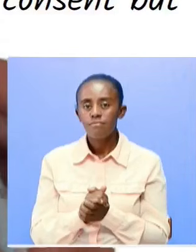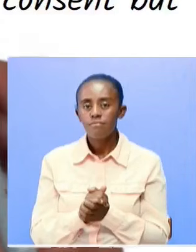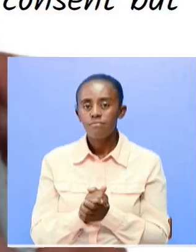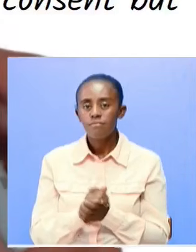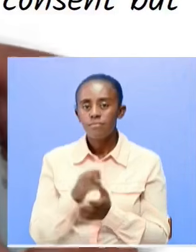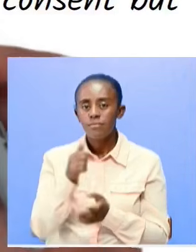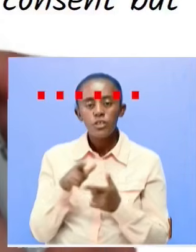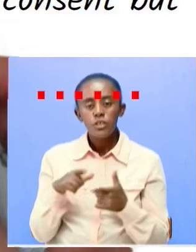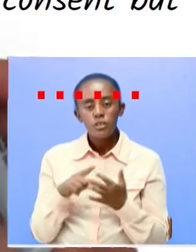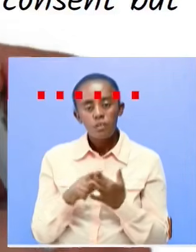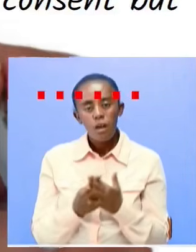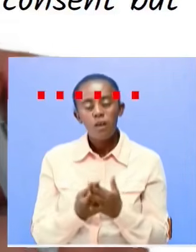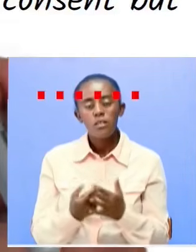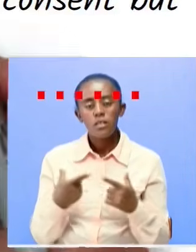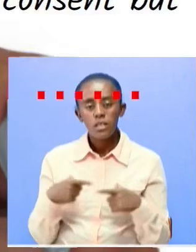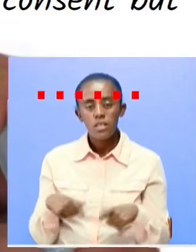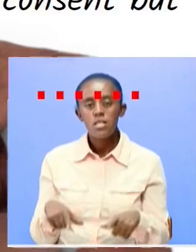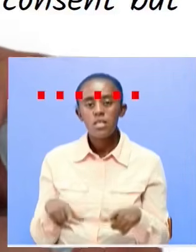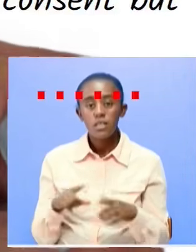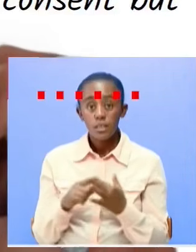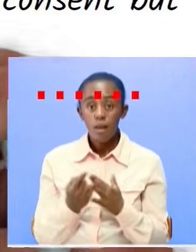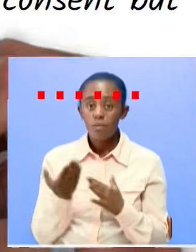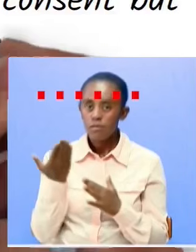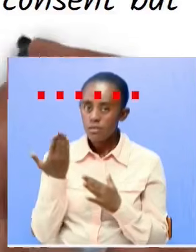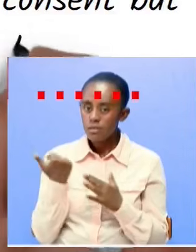Addis Ababa. She started